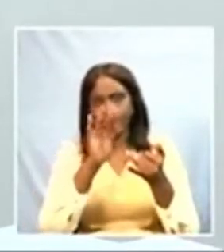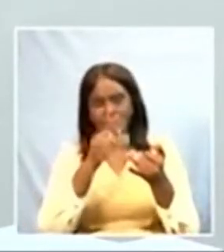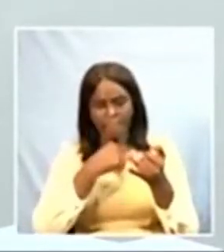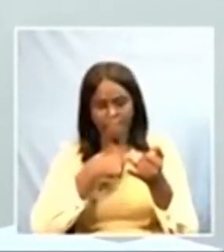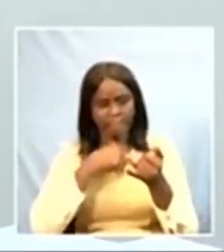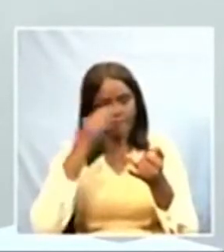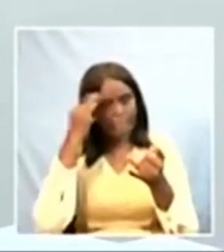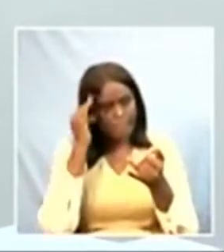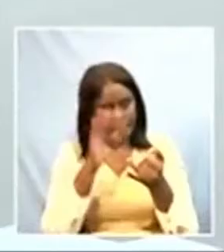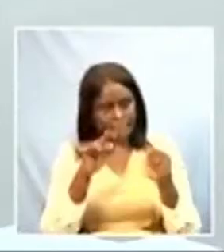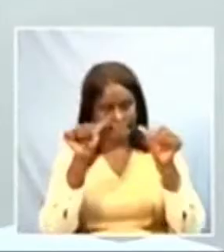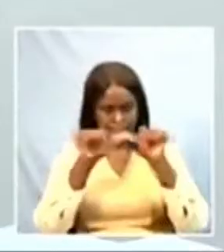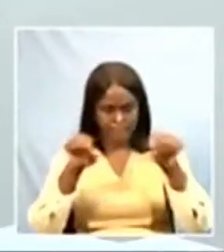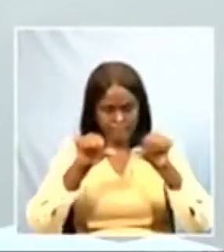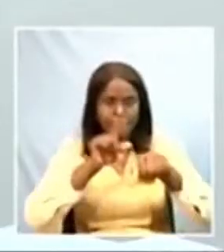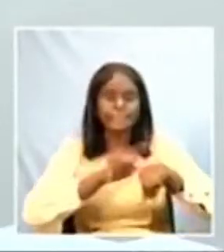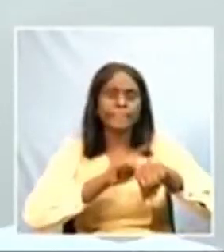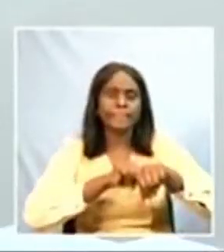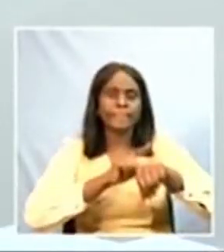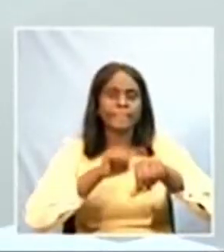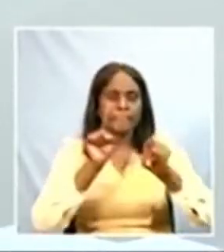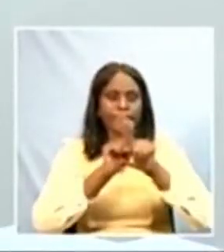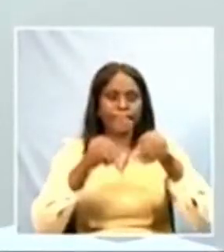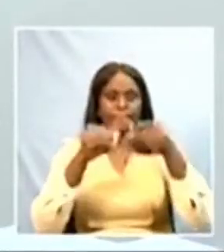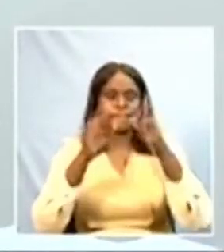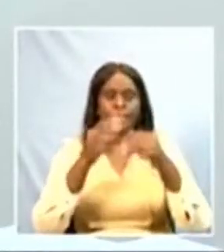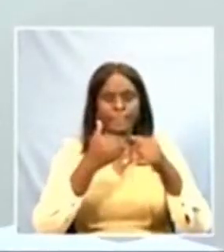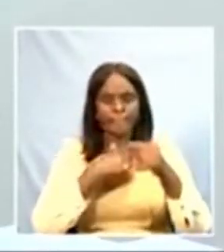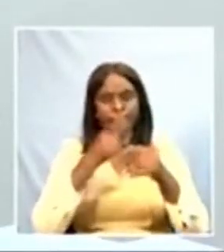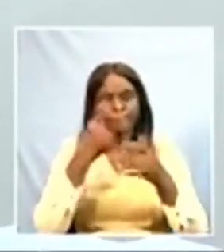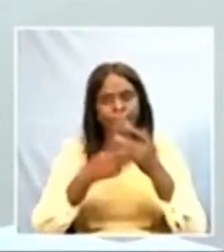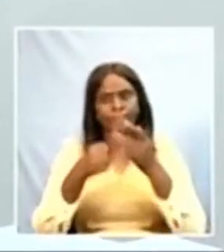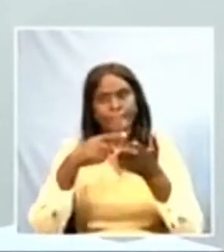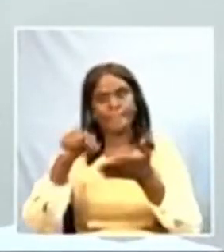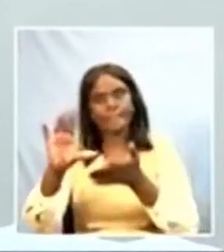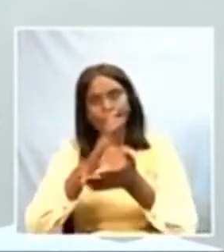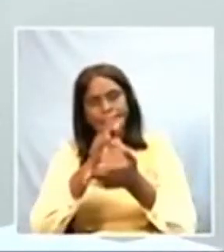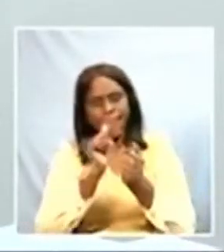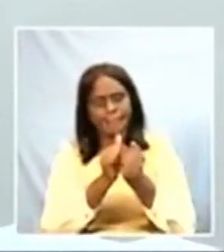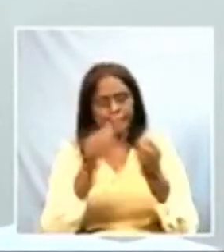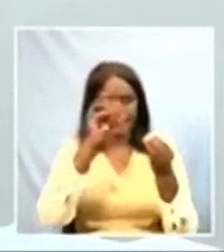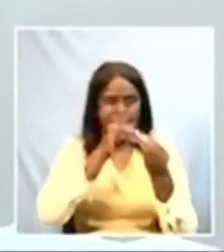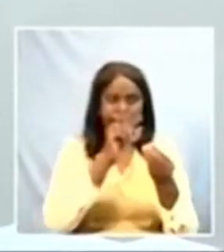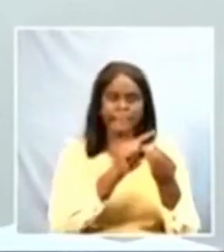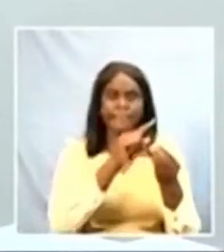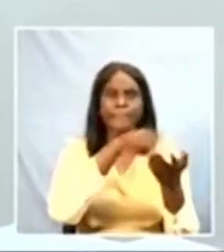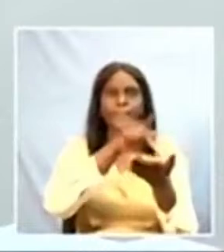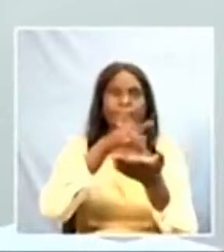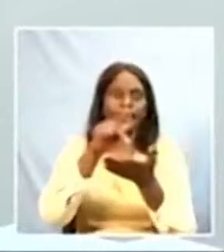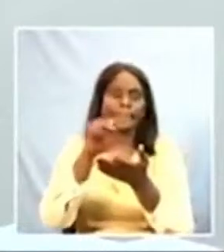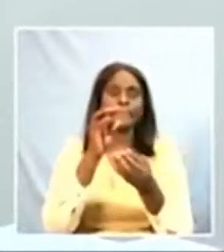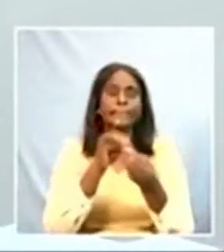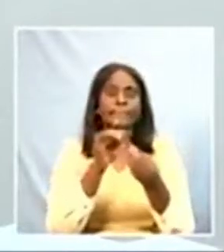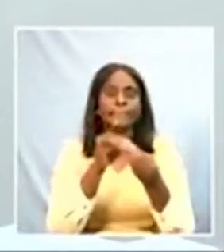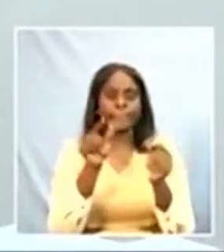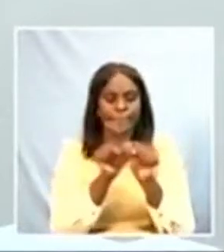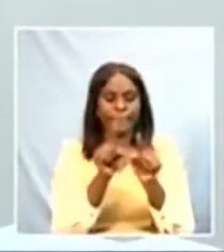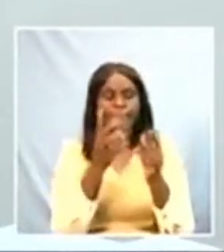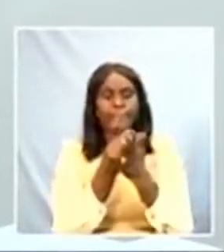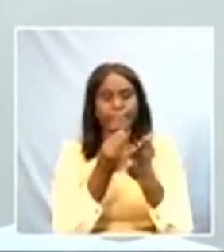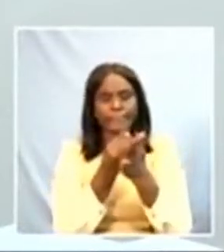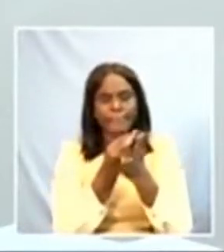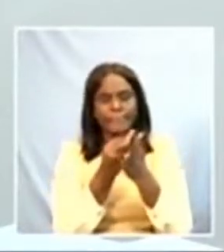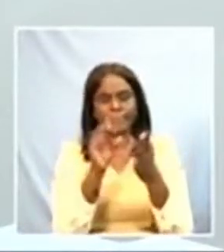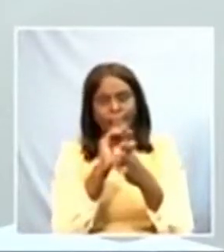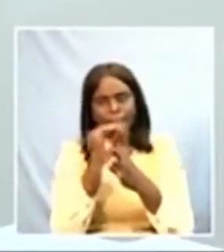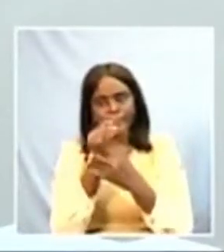presume this is the audit period, the supplier had neither reimbursed the advance payment amount